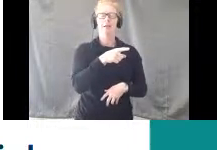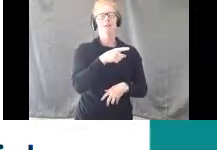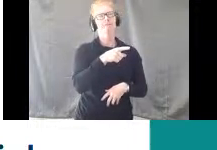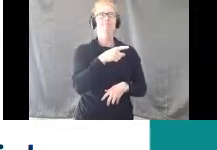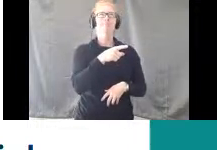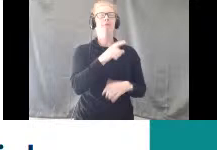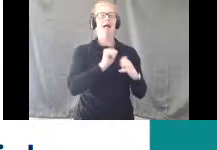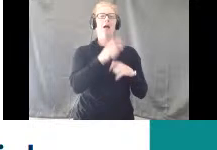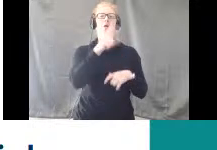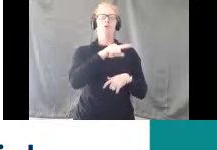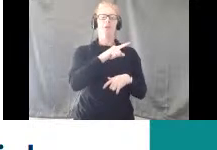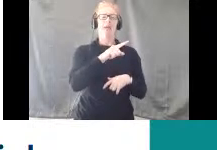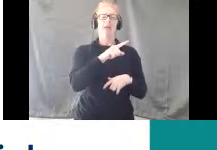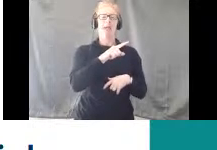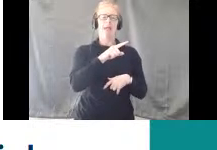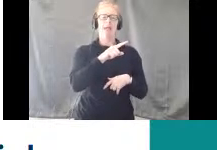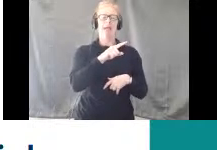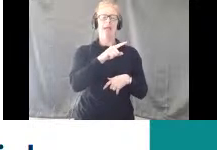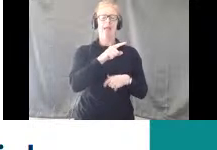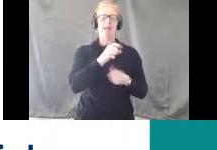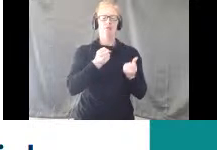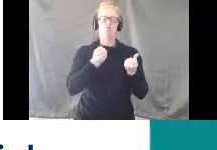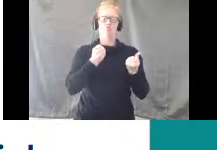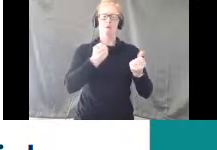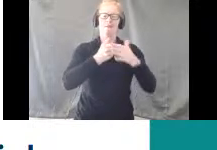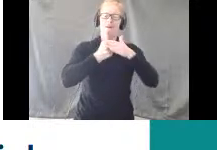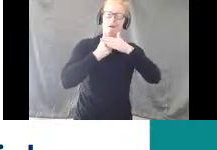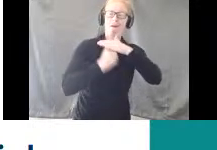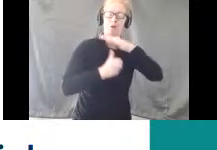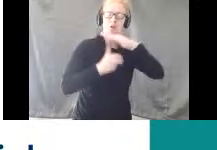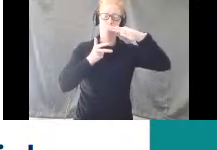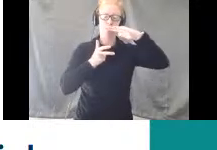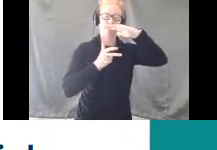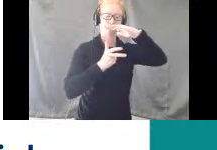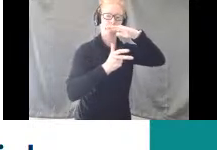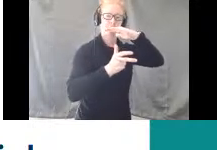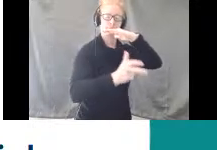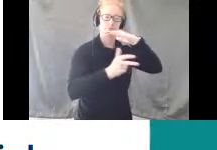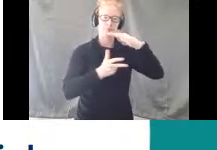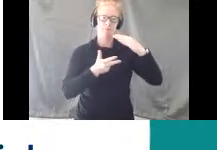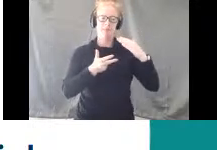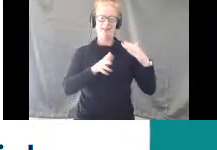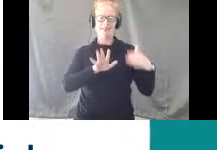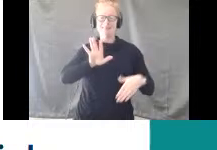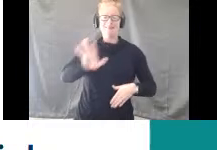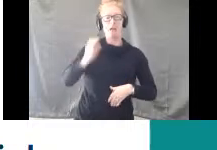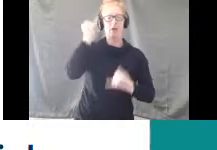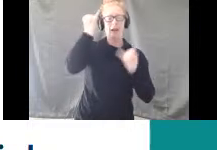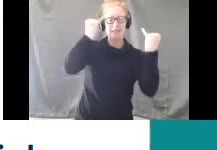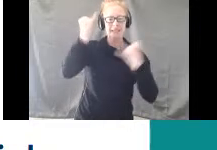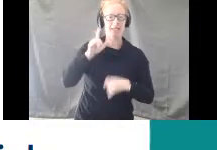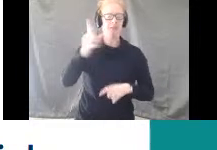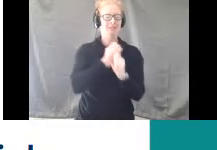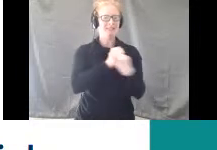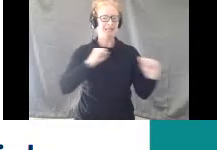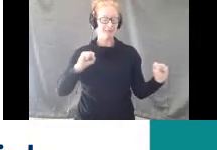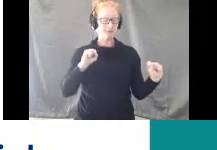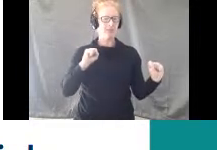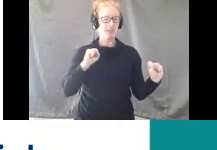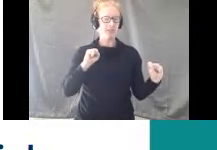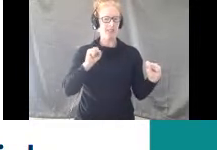how they transit under the bridge, under the proposed bridge with the new piers, to understand what their thoughts on safety